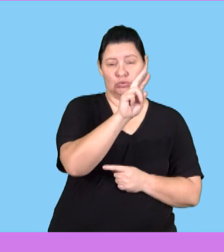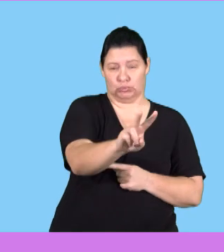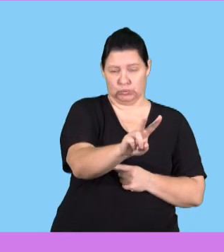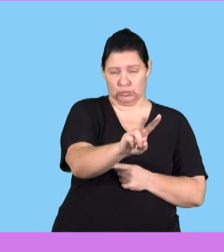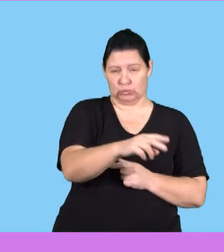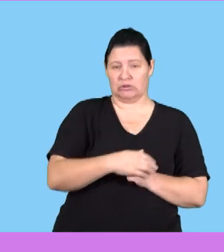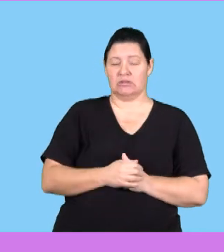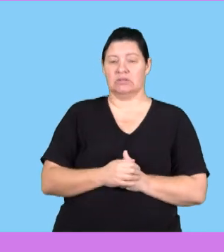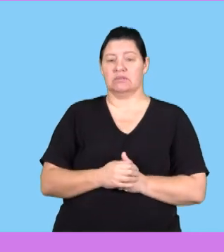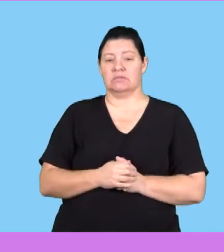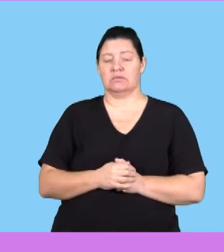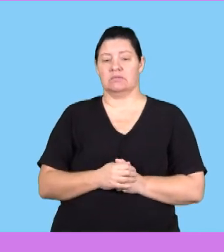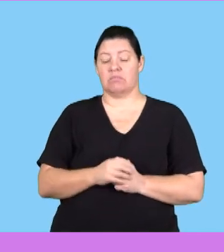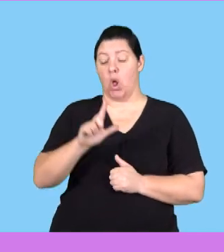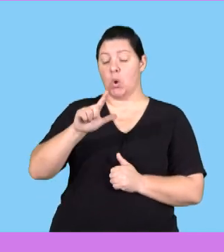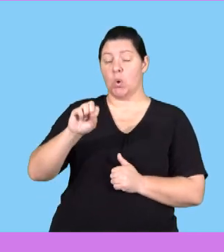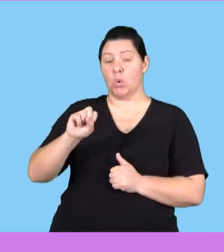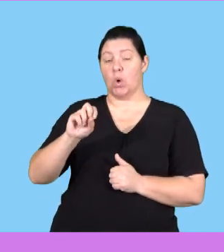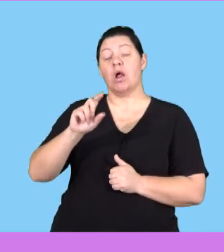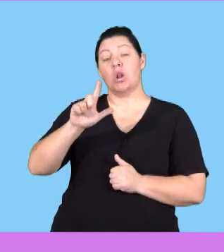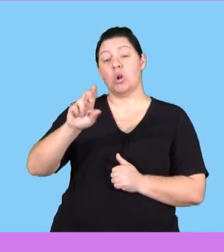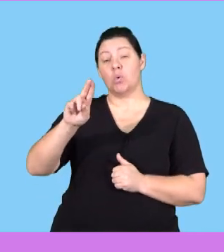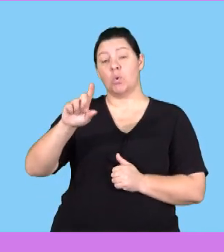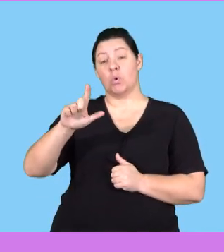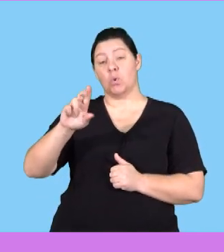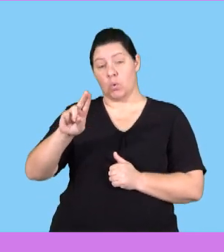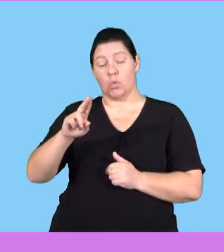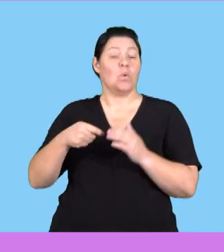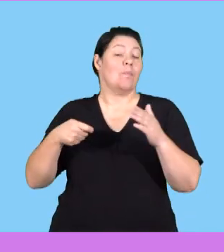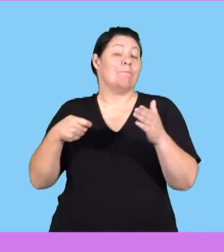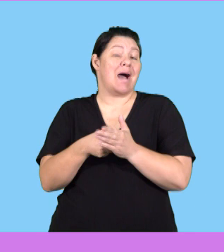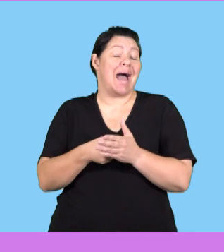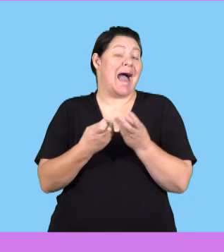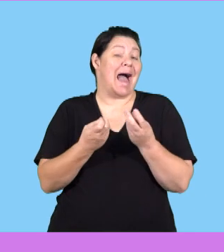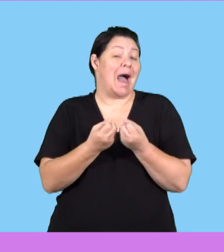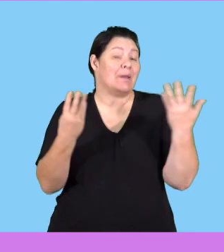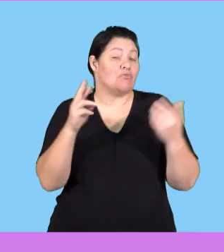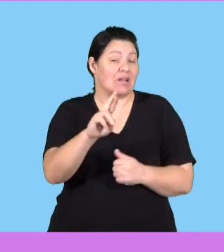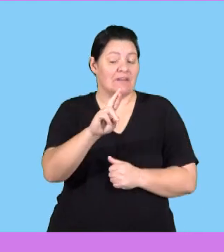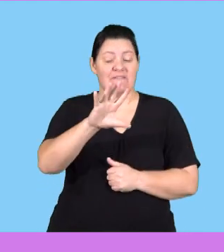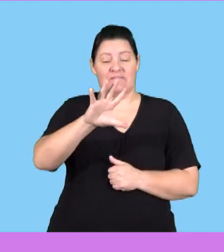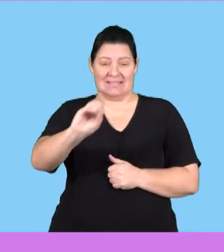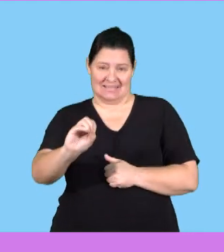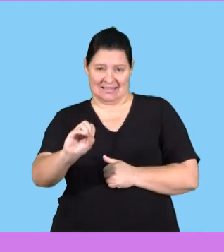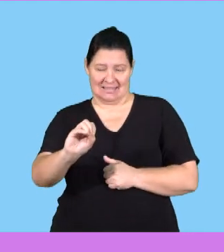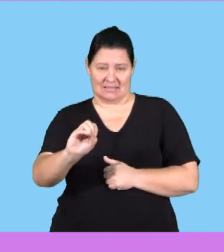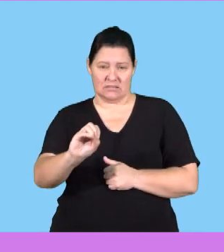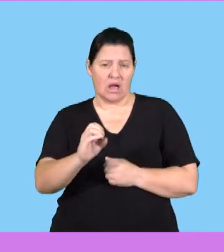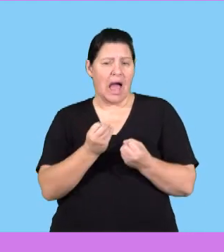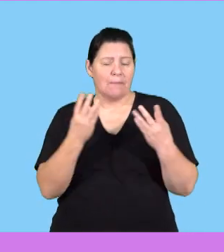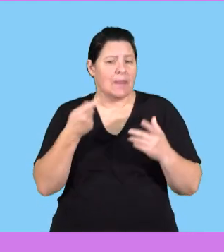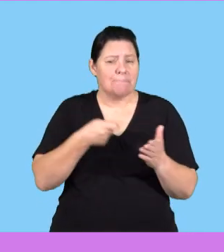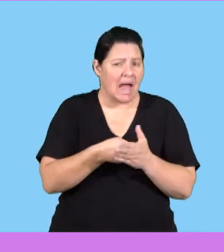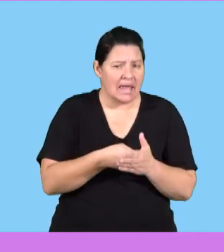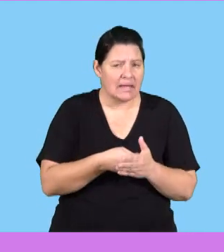rand. Then Lulu bought the sweets for 50 rand. If we want to know how many sweets did